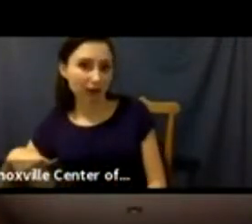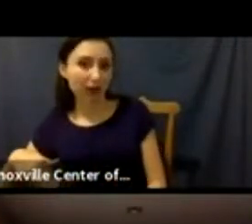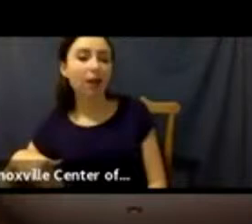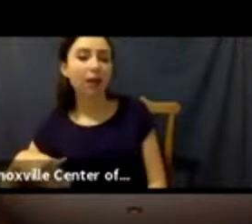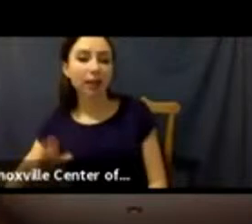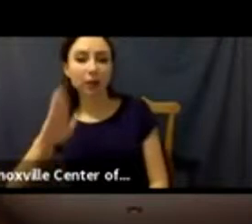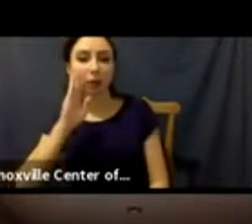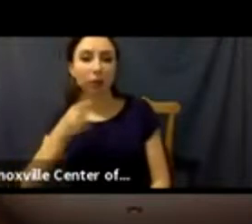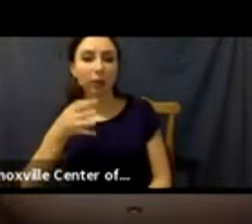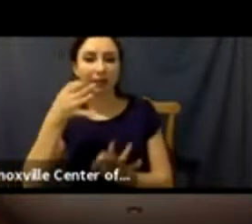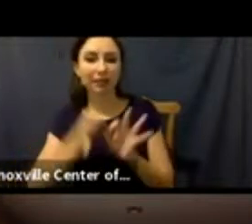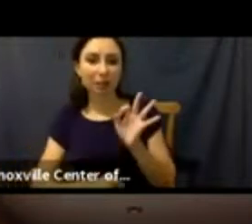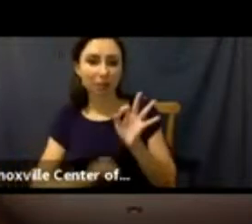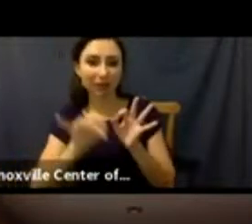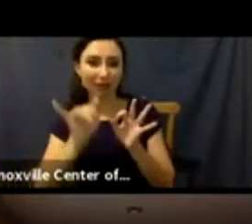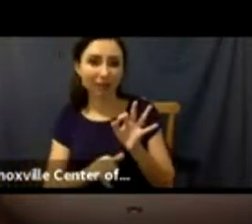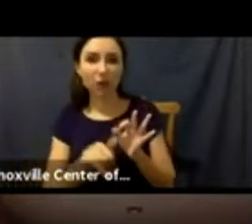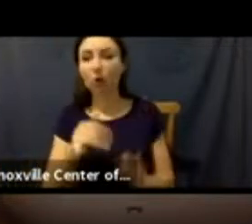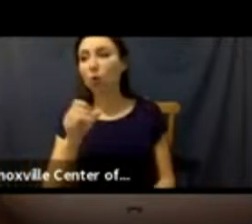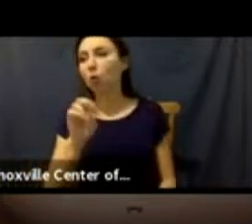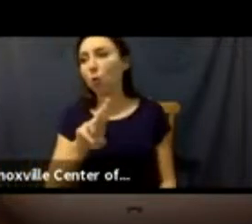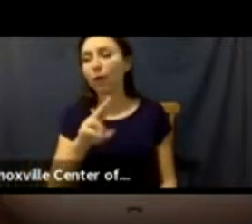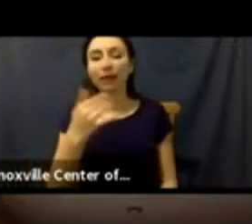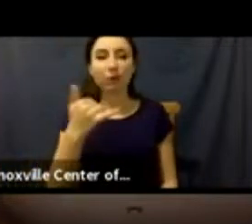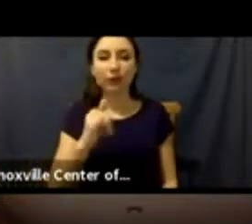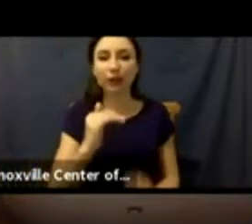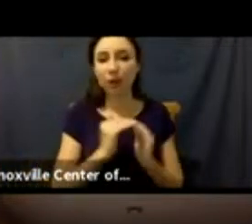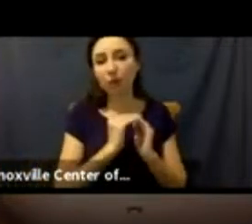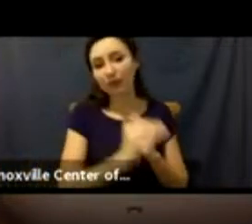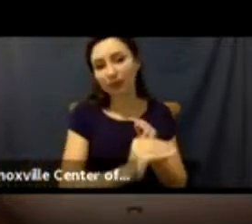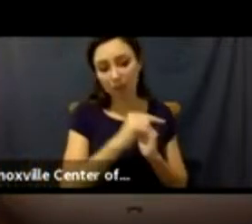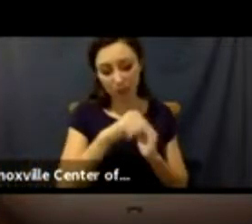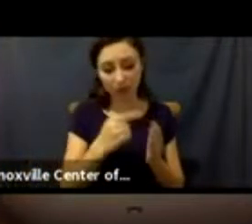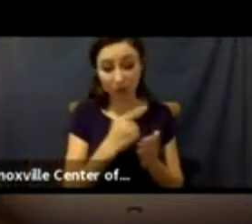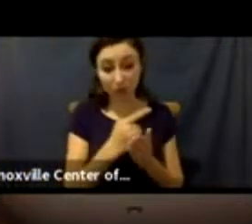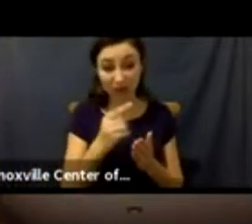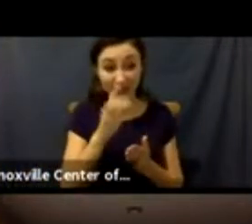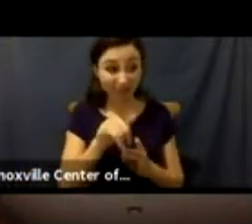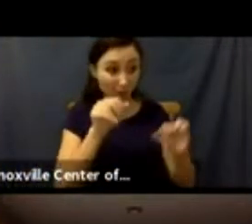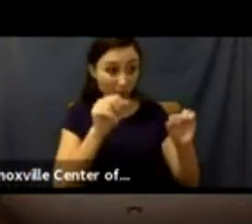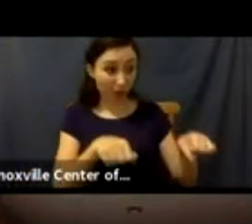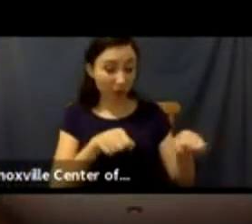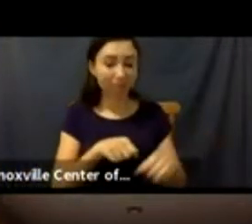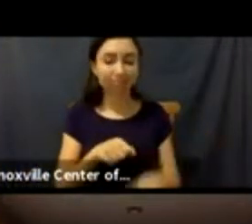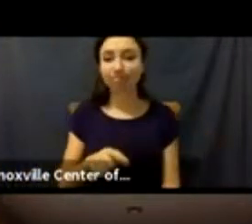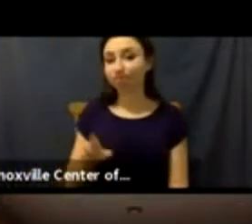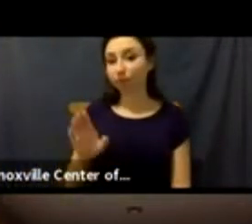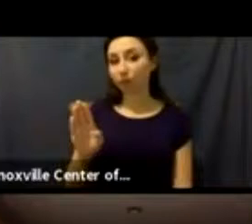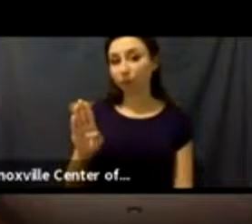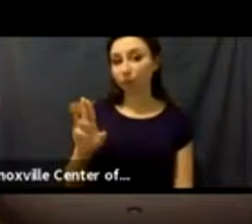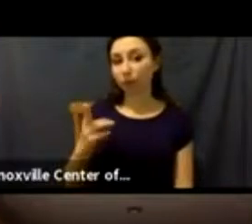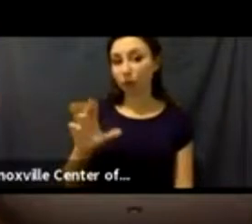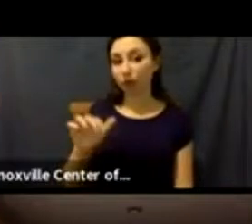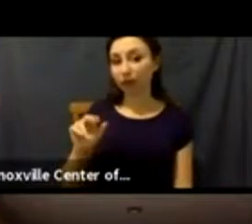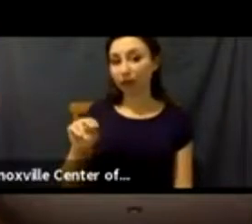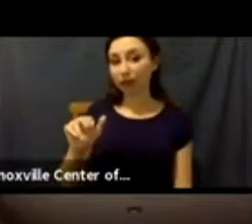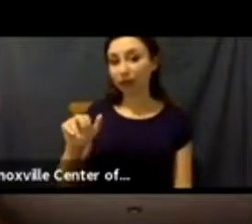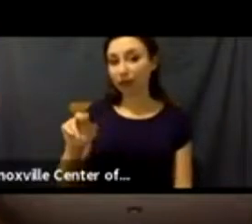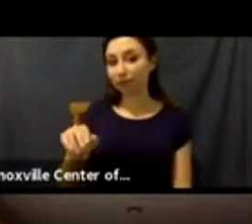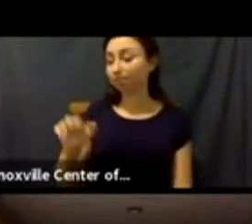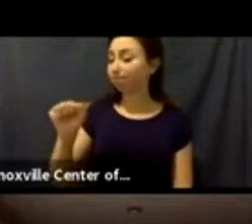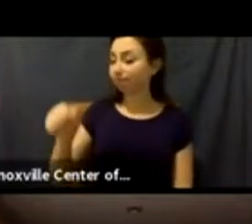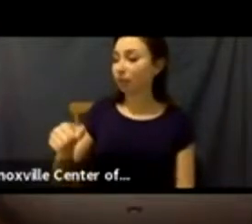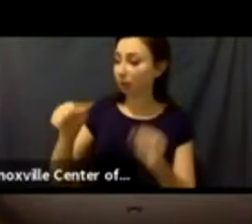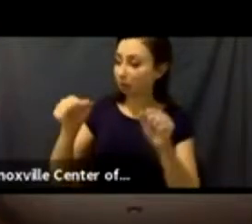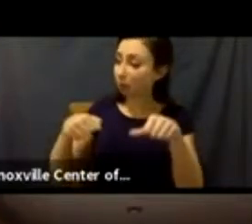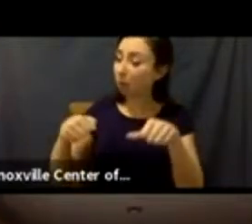simple as that. Or we're yellow and stable this week. Okay. Is that doable? Yeah, that's doable. We'll have